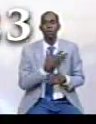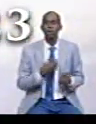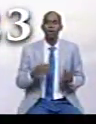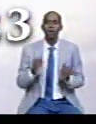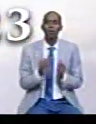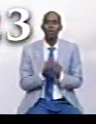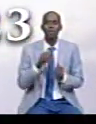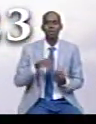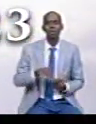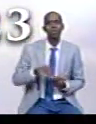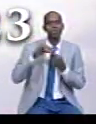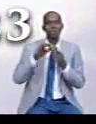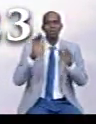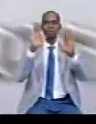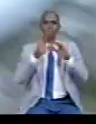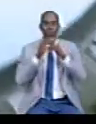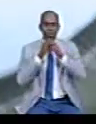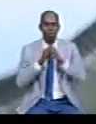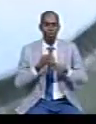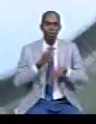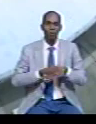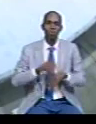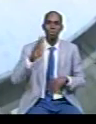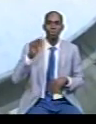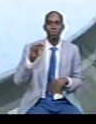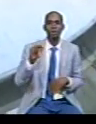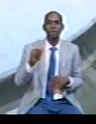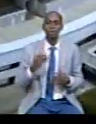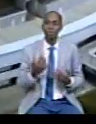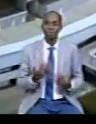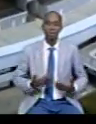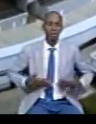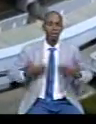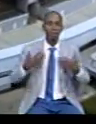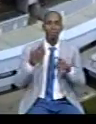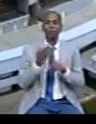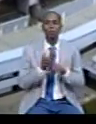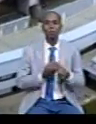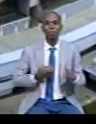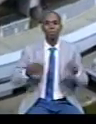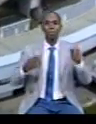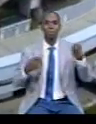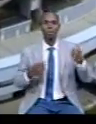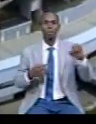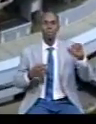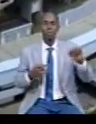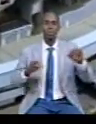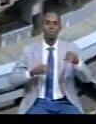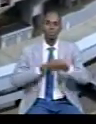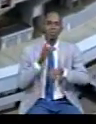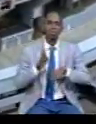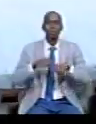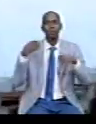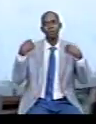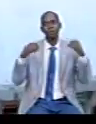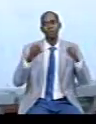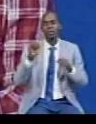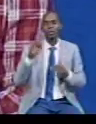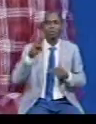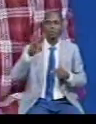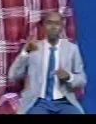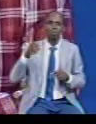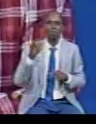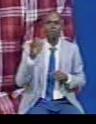family Sunday worship on the 14th, all live at the prestigious Moshuda Biola National Stadium, FCT